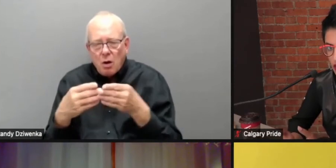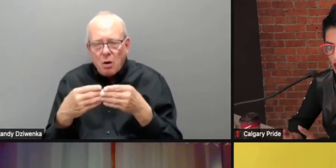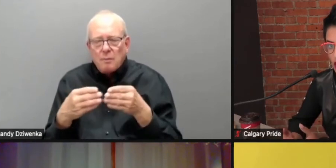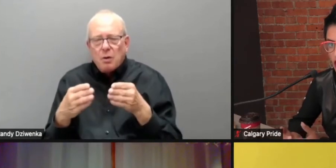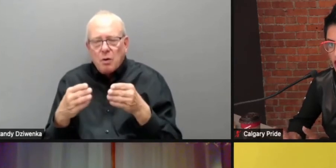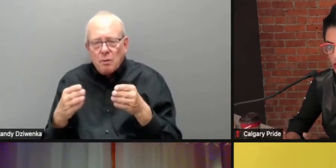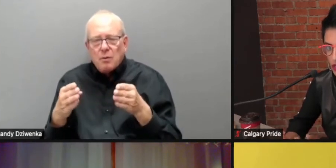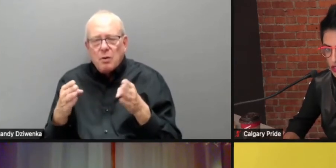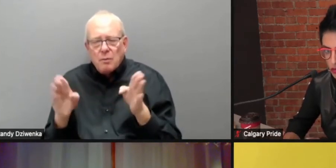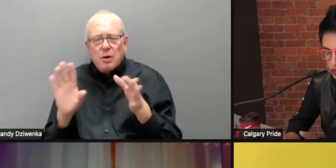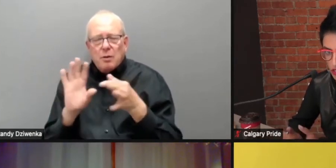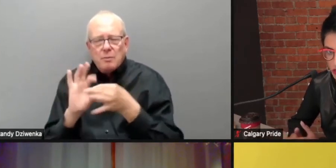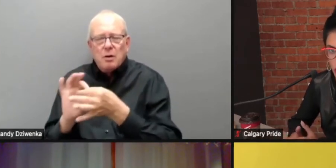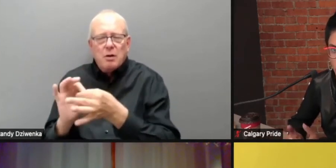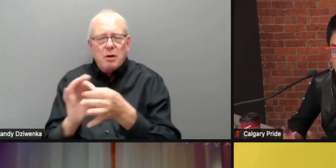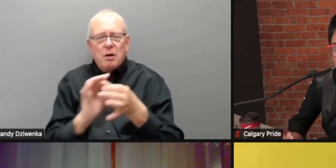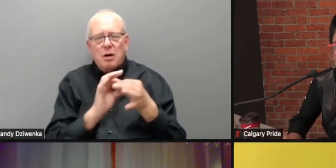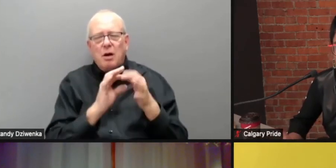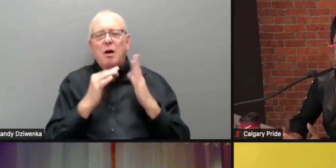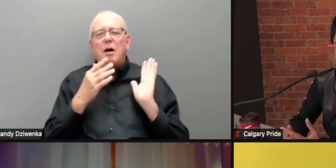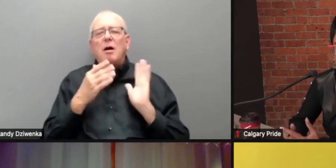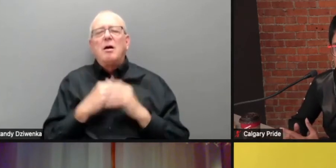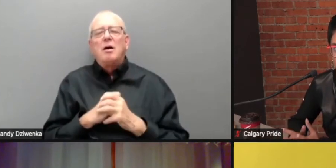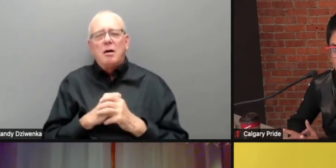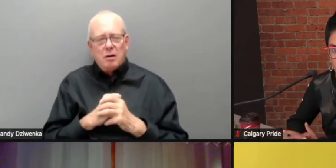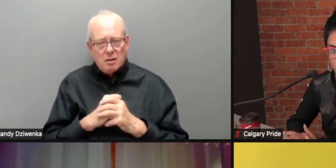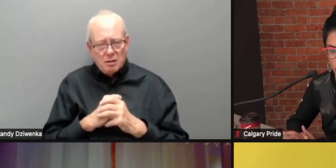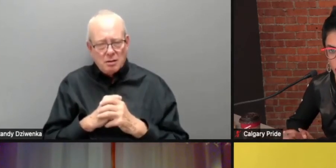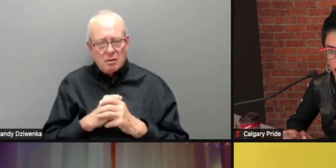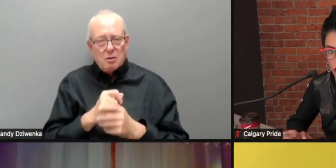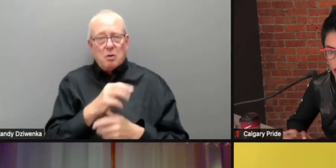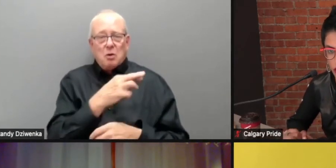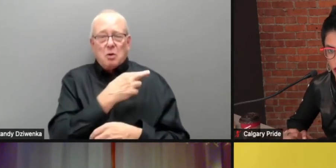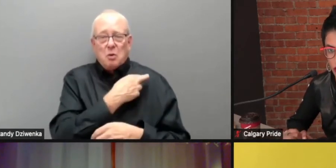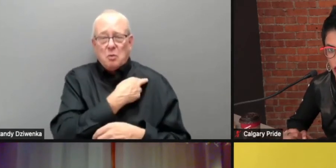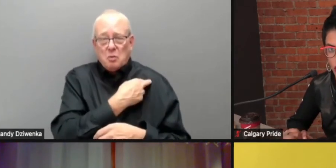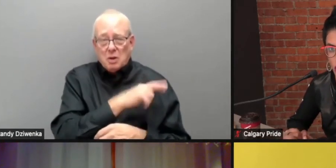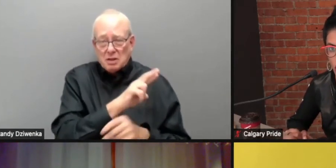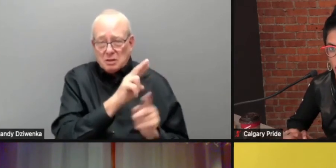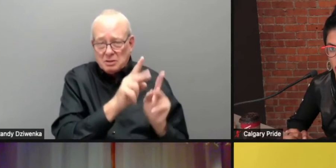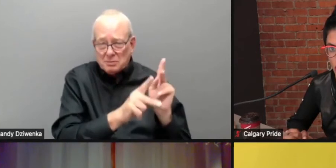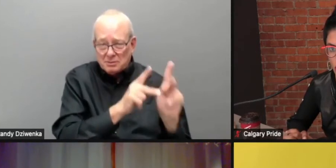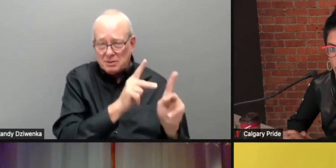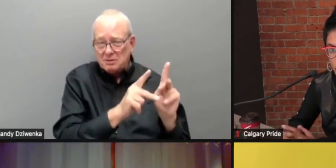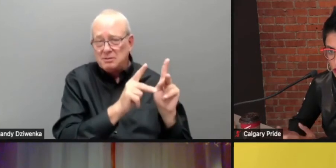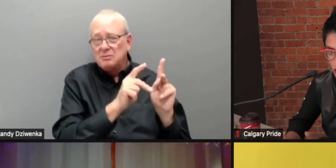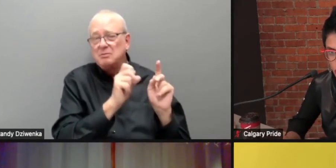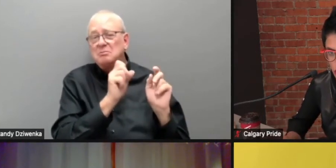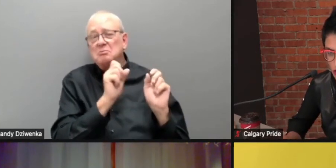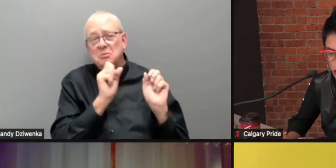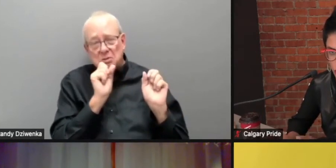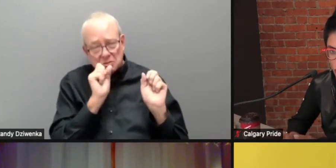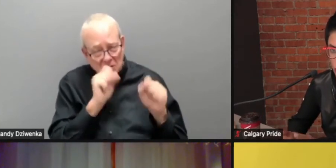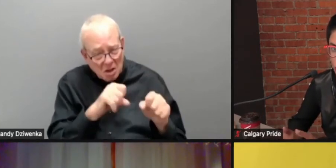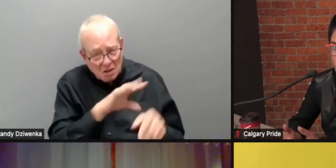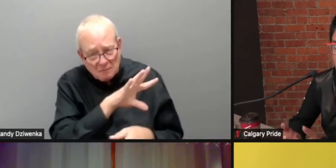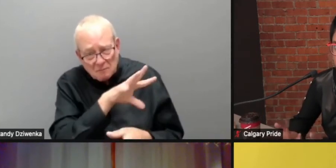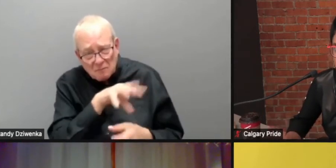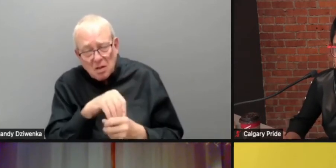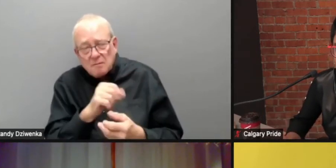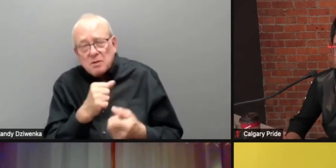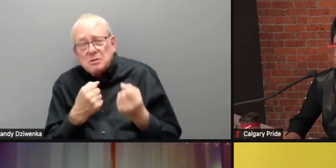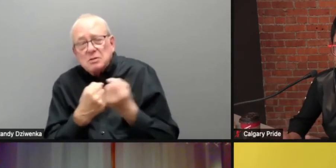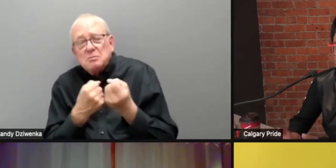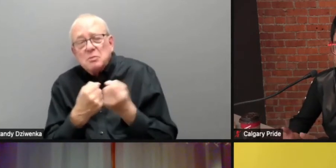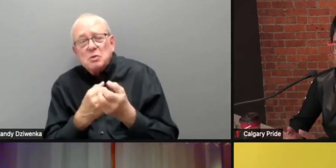that can help in this process. Maybe there's an opportunity to work with others, to other religious institutions or